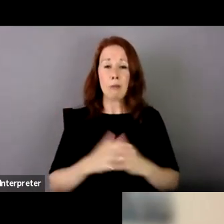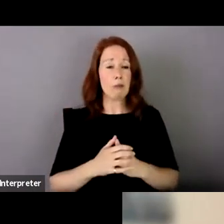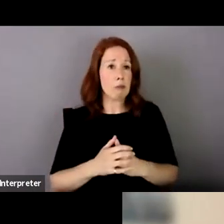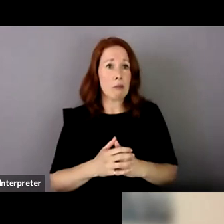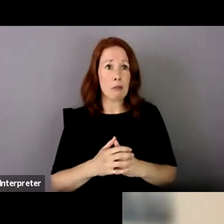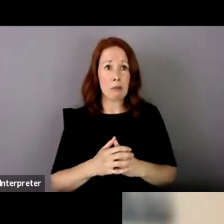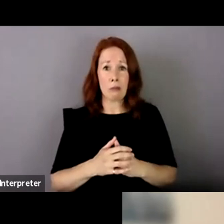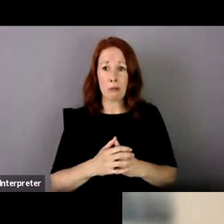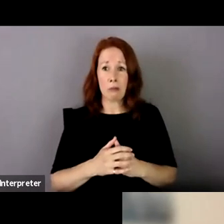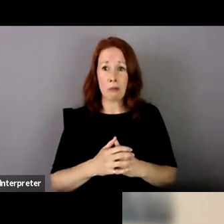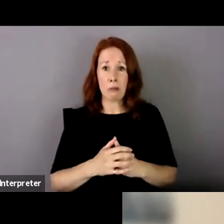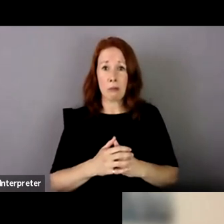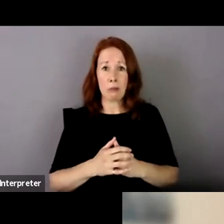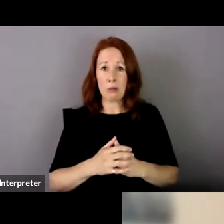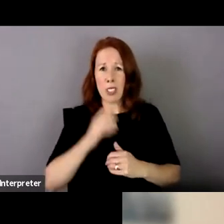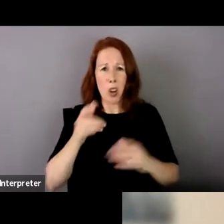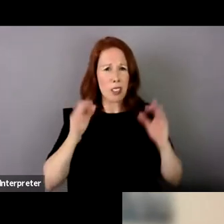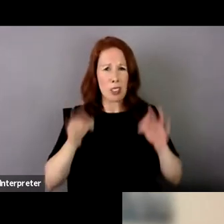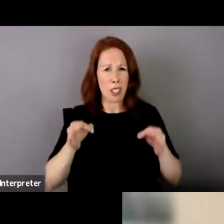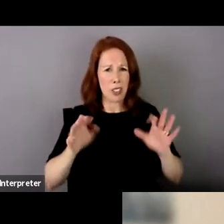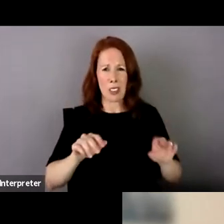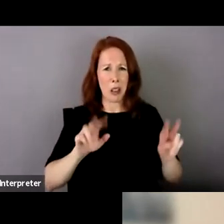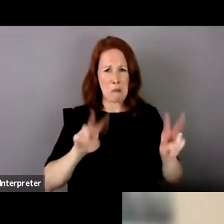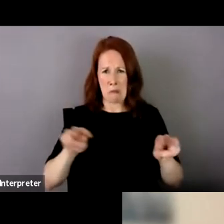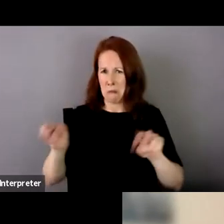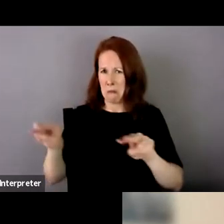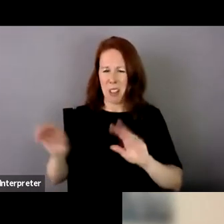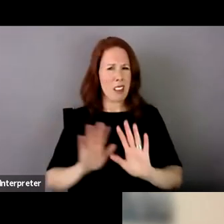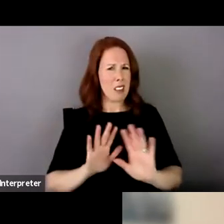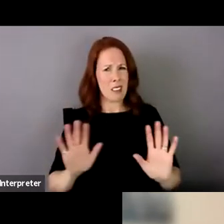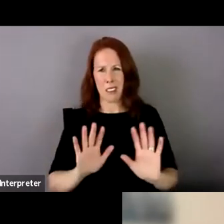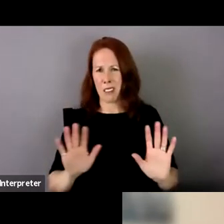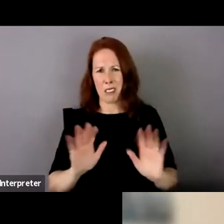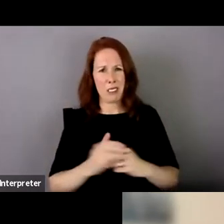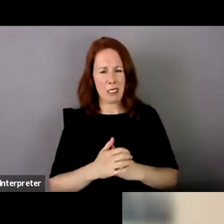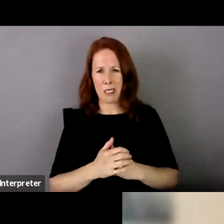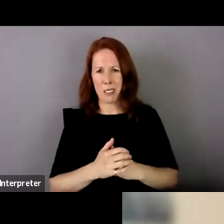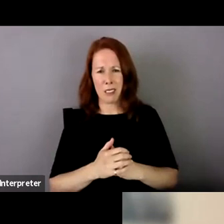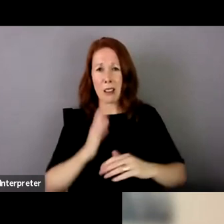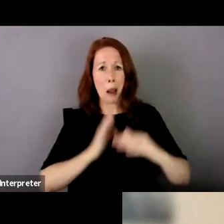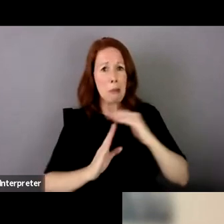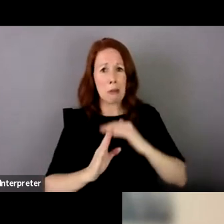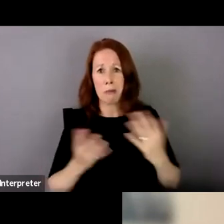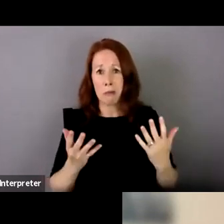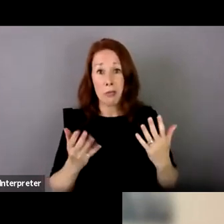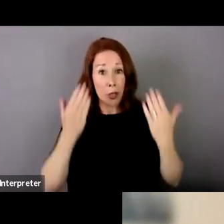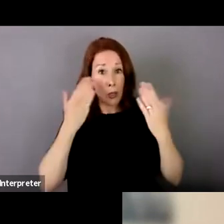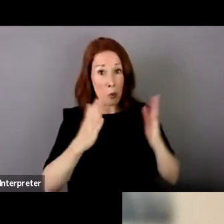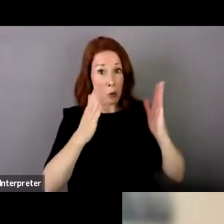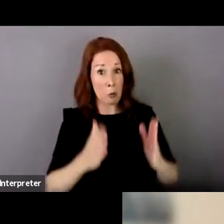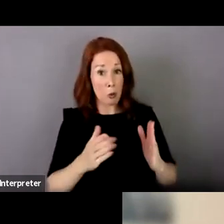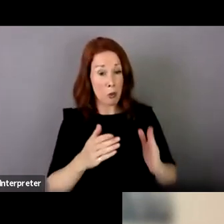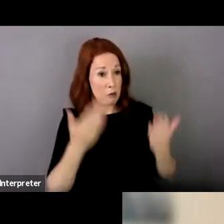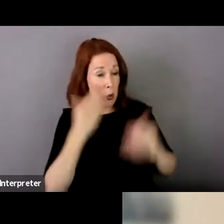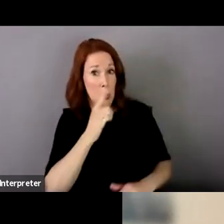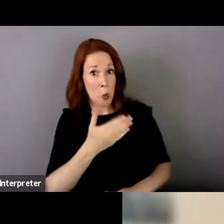and non-judgmental as you can. And that you never know a person's situation. There could be